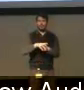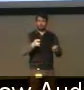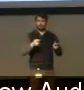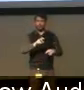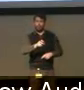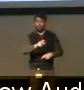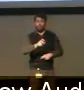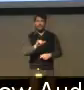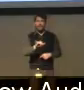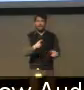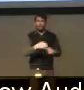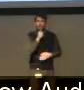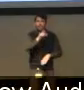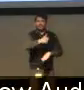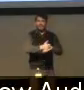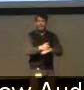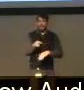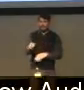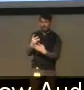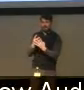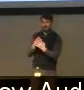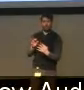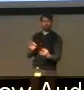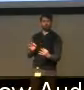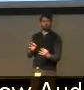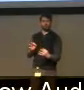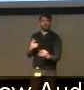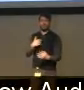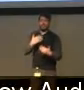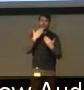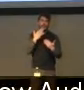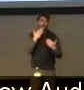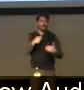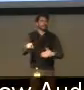hear more about that. So they have just done a tremendous job.